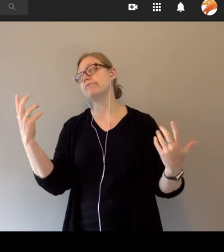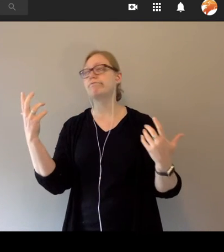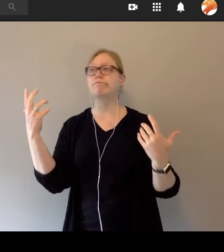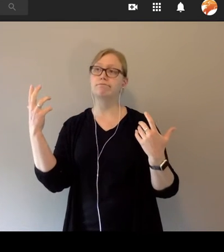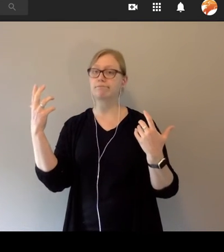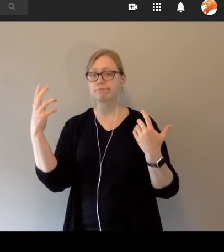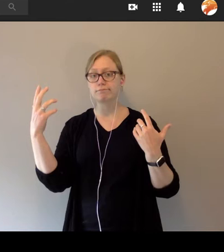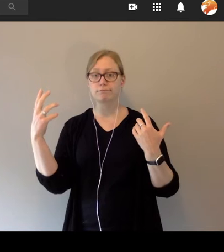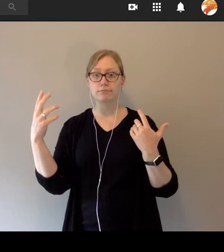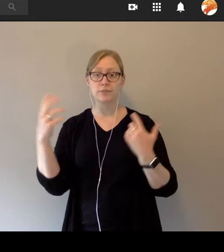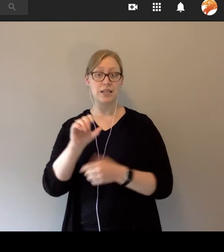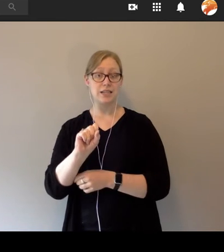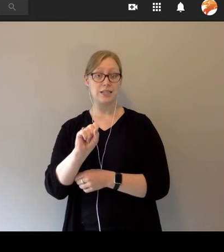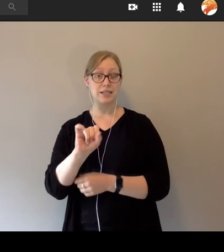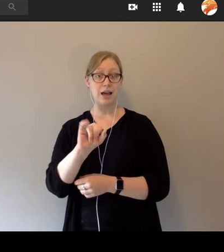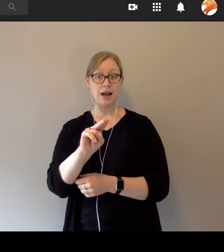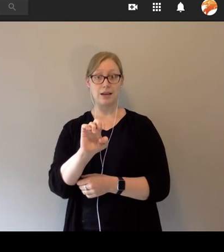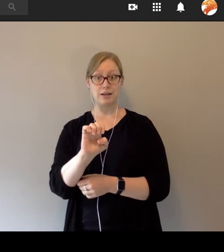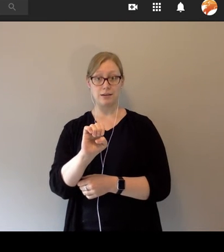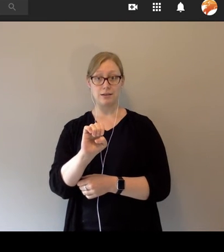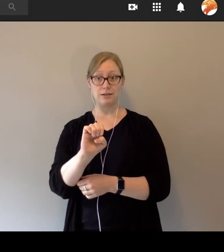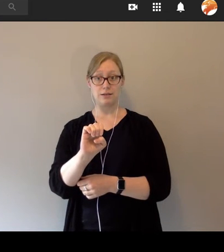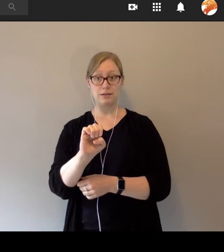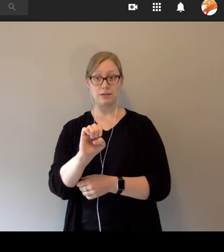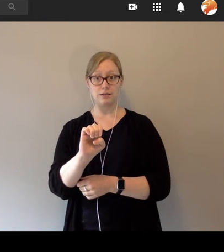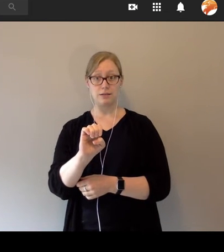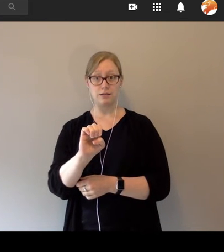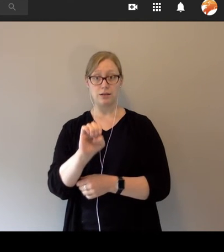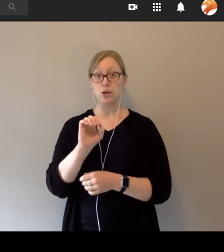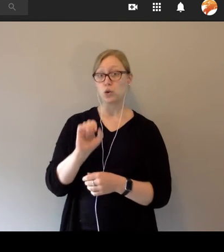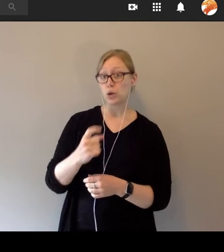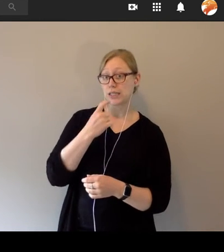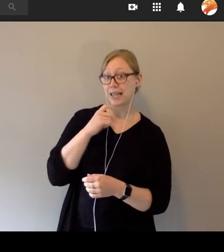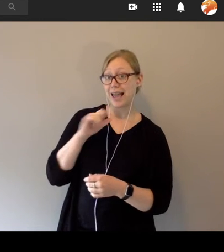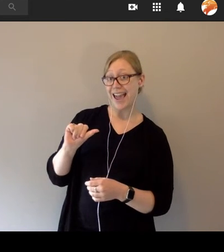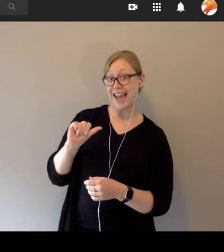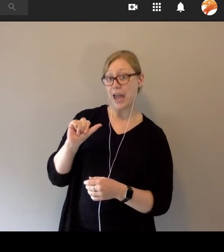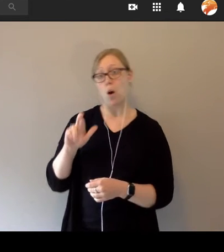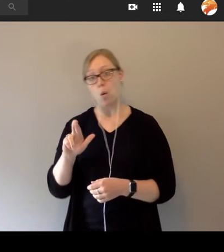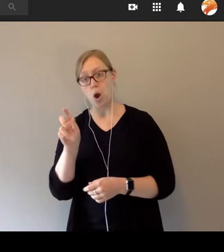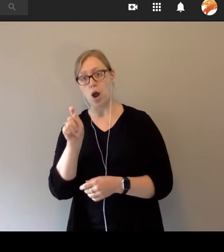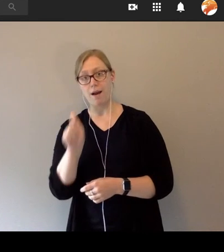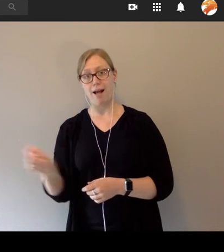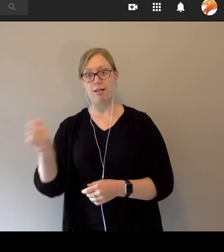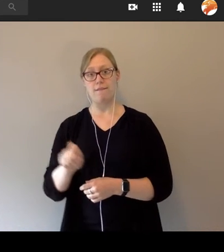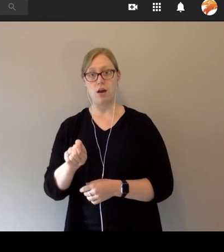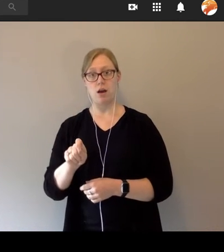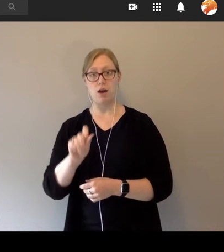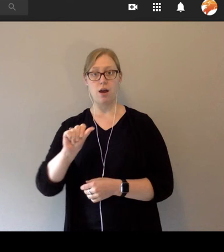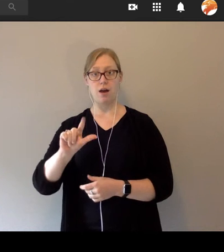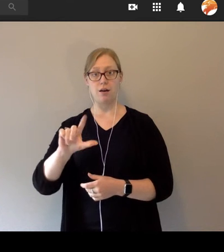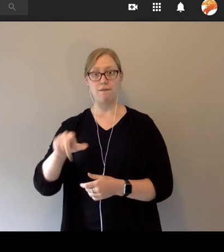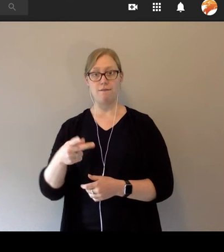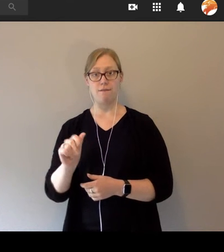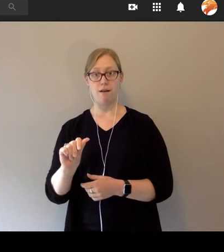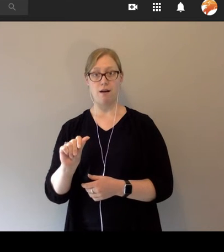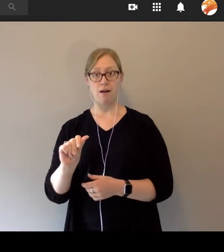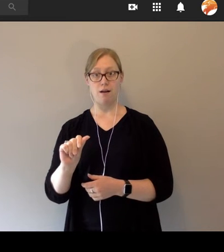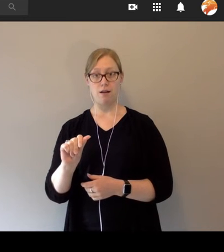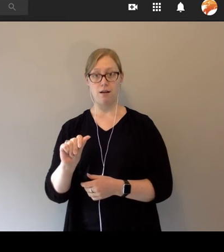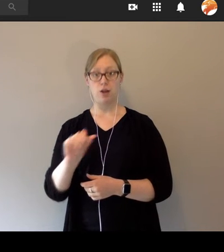the sine of, you could either say A or you could say alpha. I'm going to use alpha. So the sine of